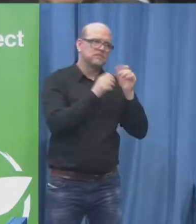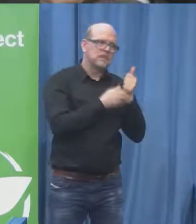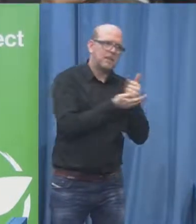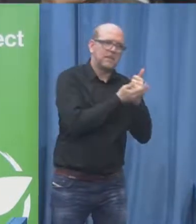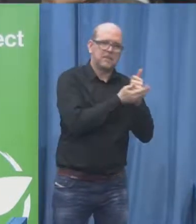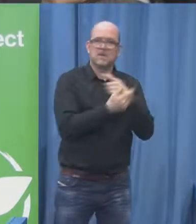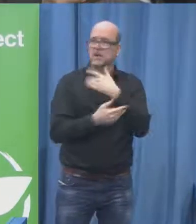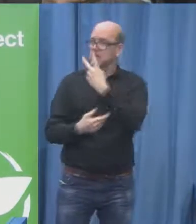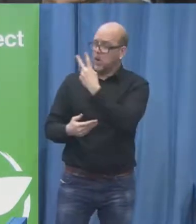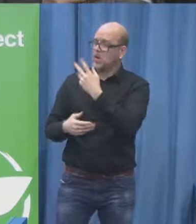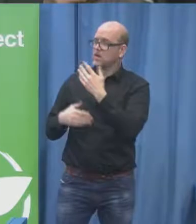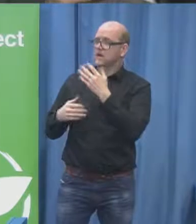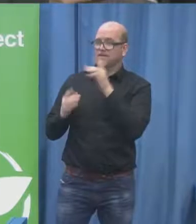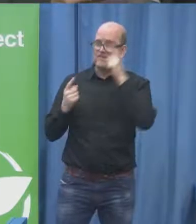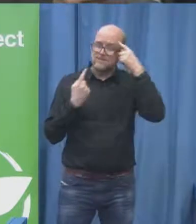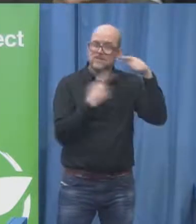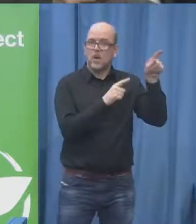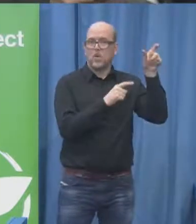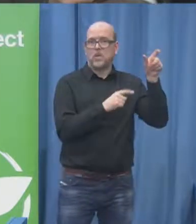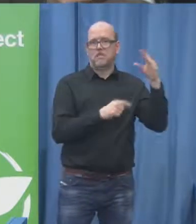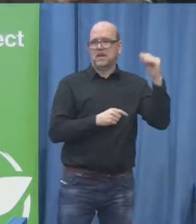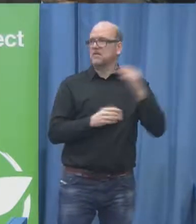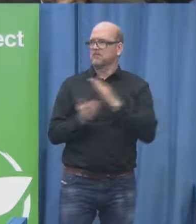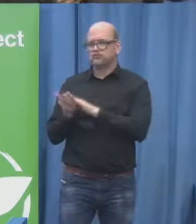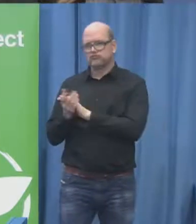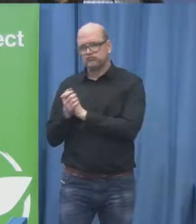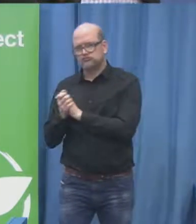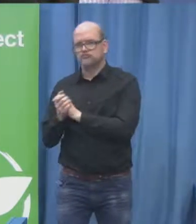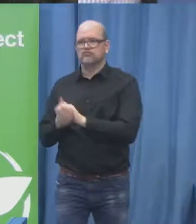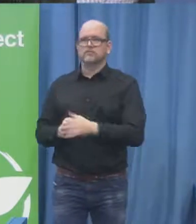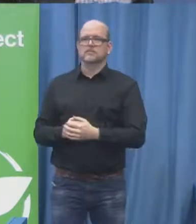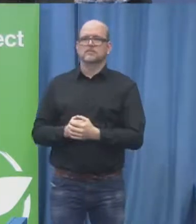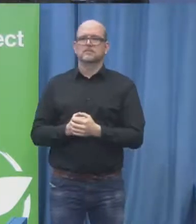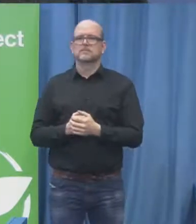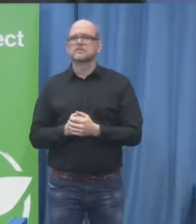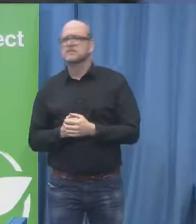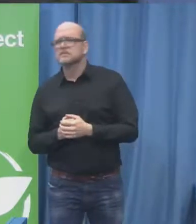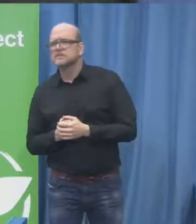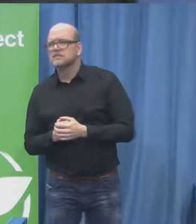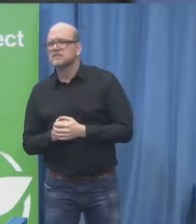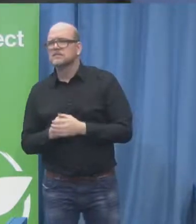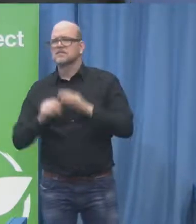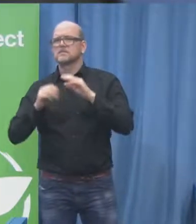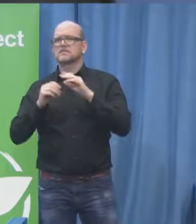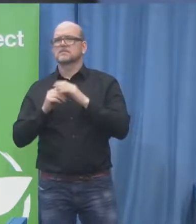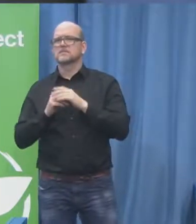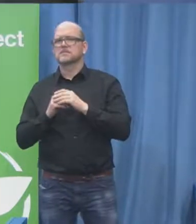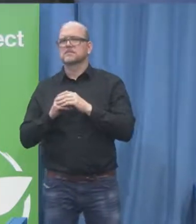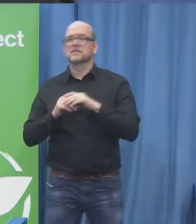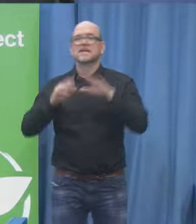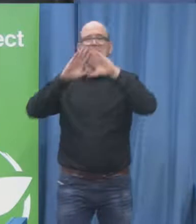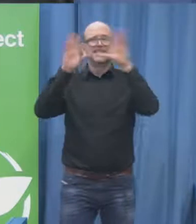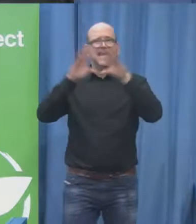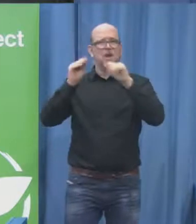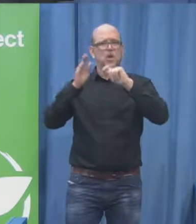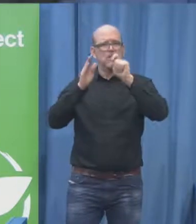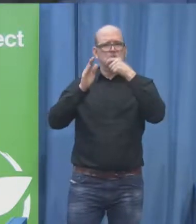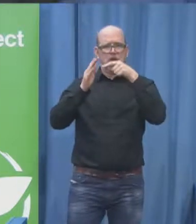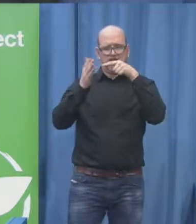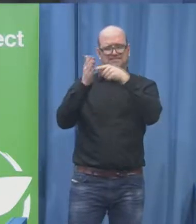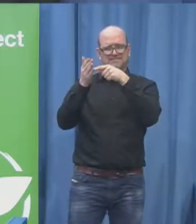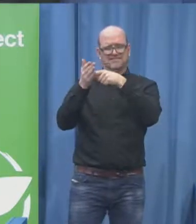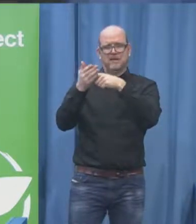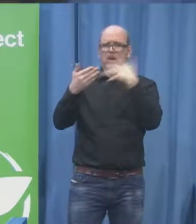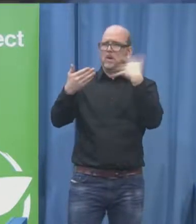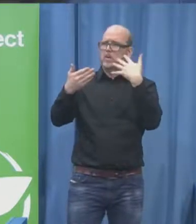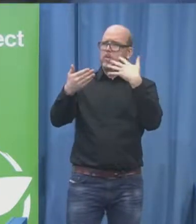these policies have provided insight into a wealth of legislation, directives, guidelines, and more.